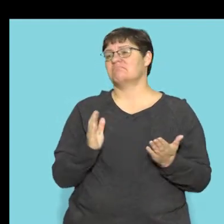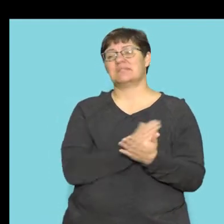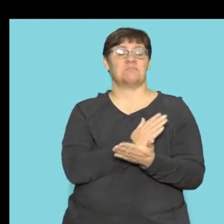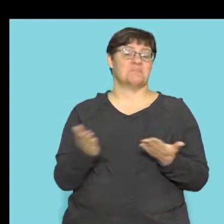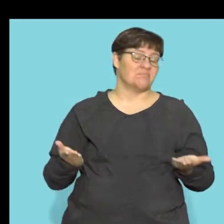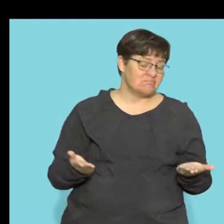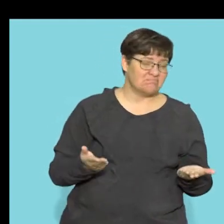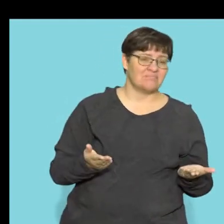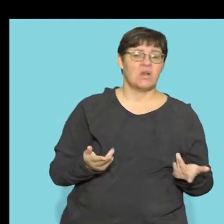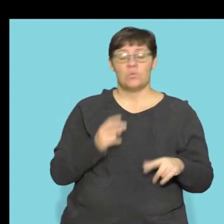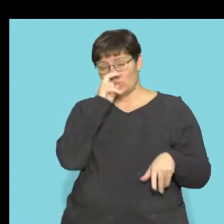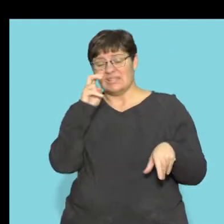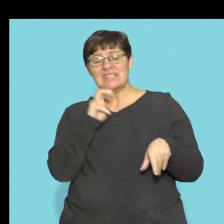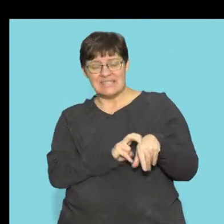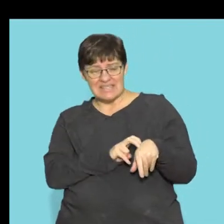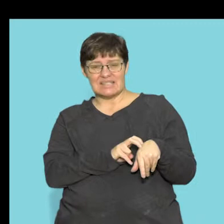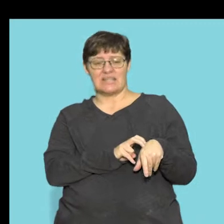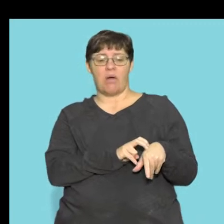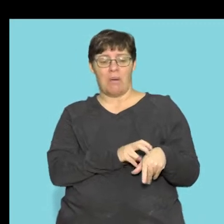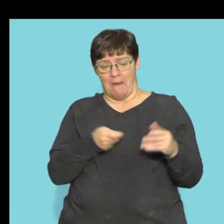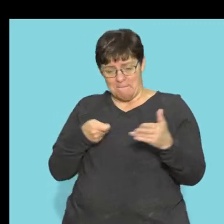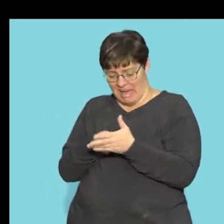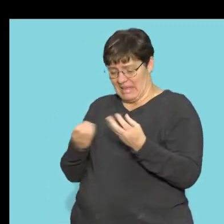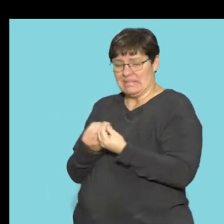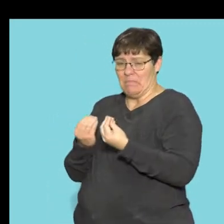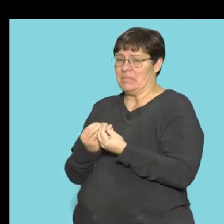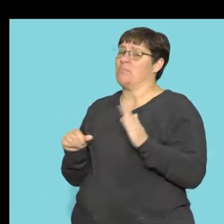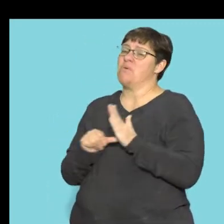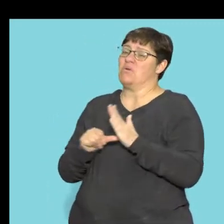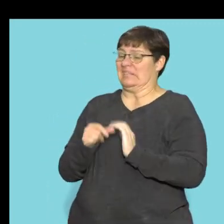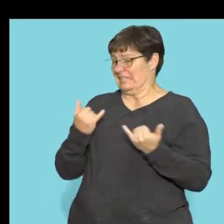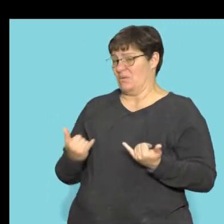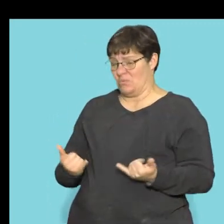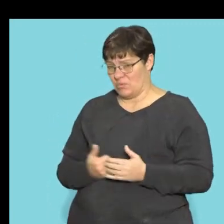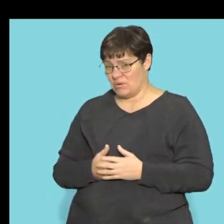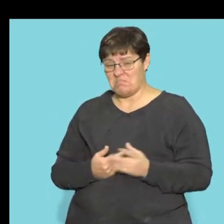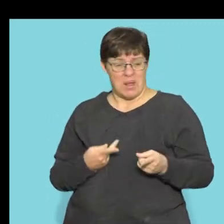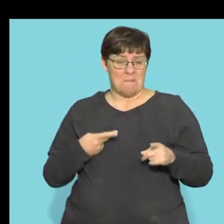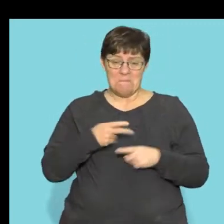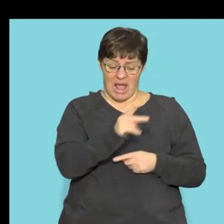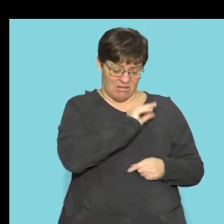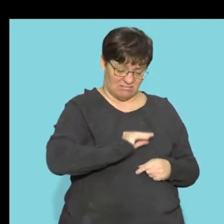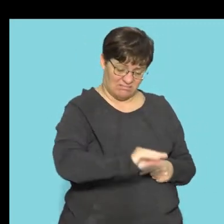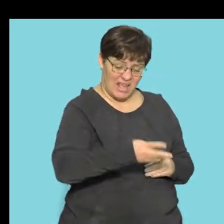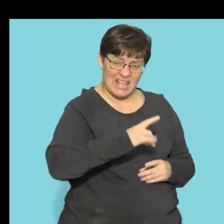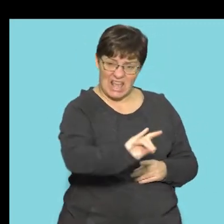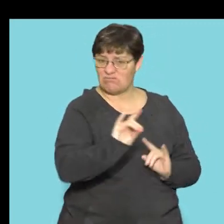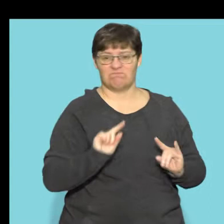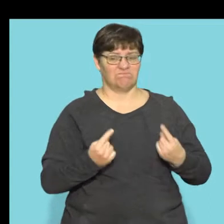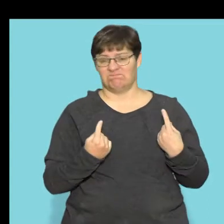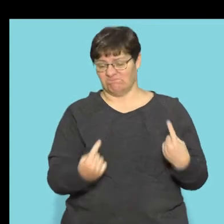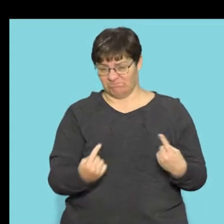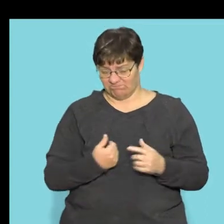that you really do need some money for something that is not within your budget scale,